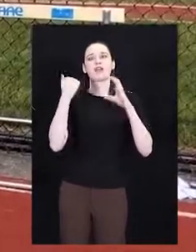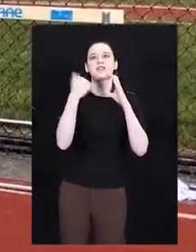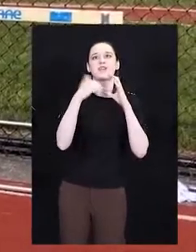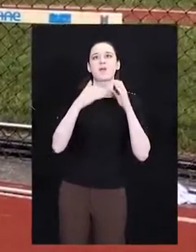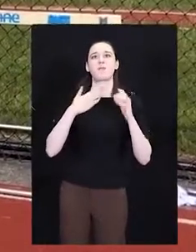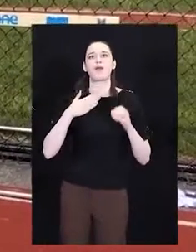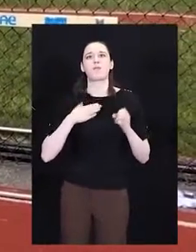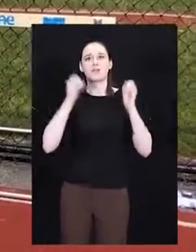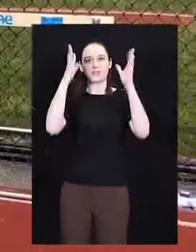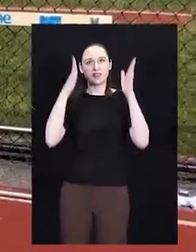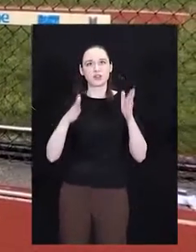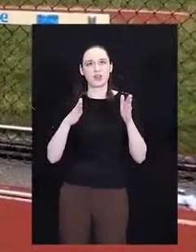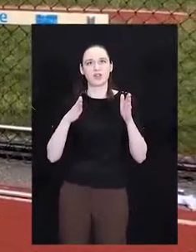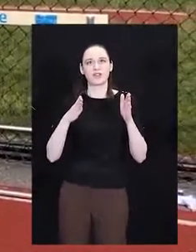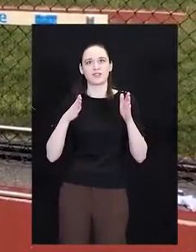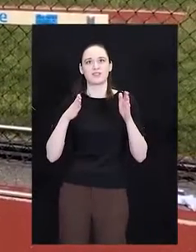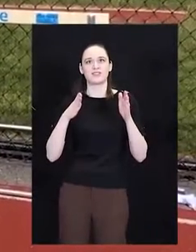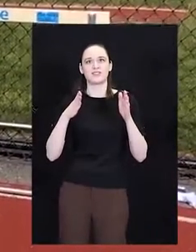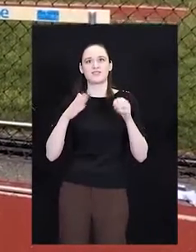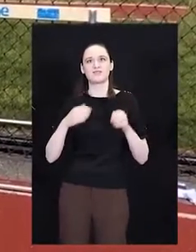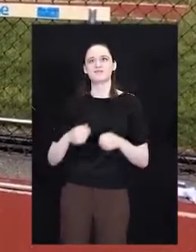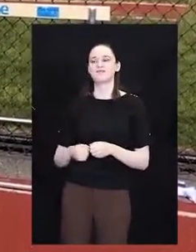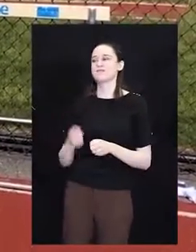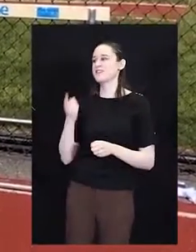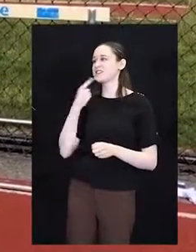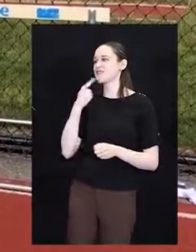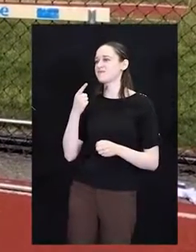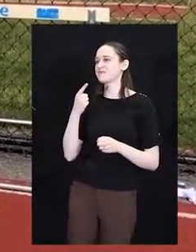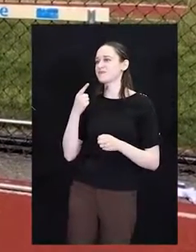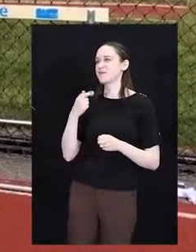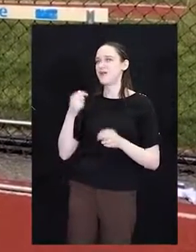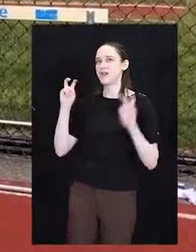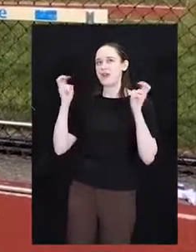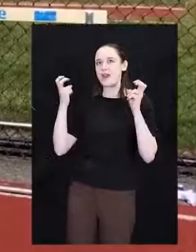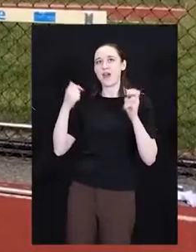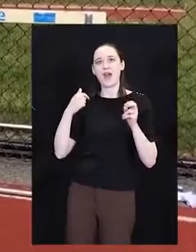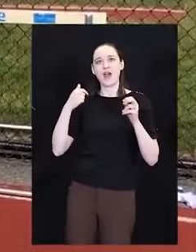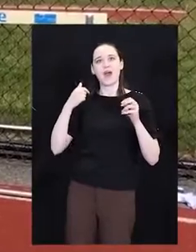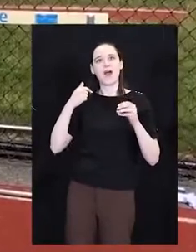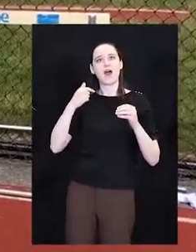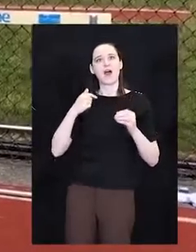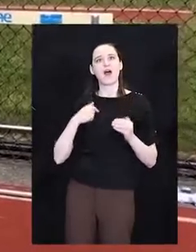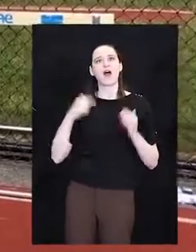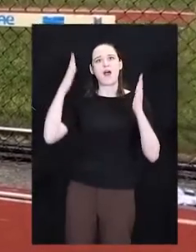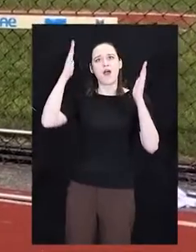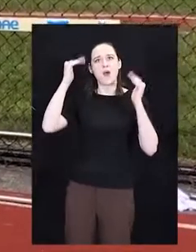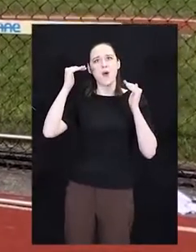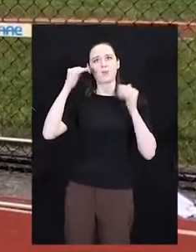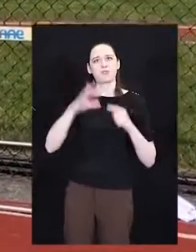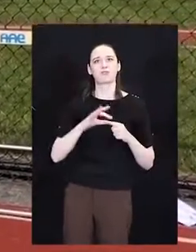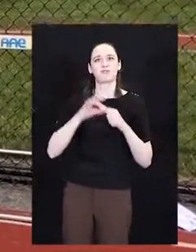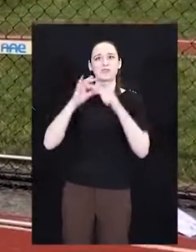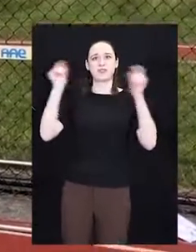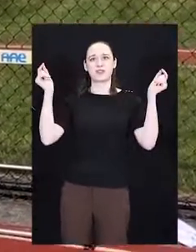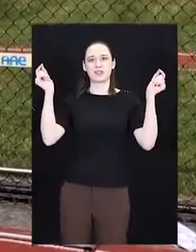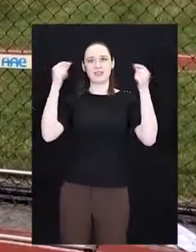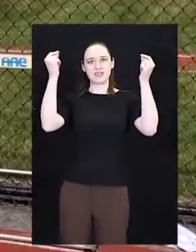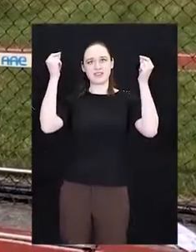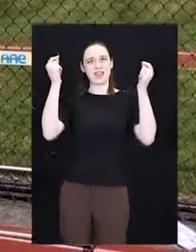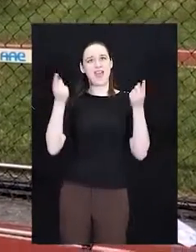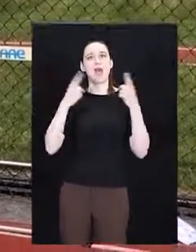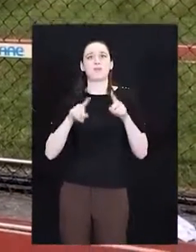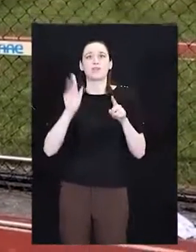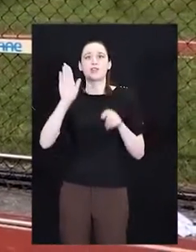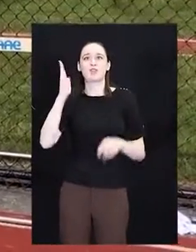my 5th grade teacher after I realized we would not be having an elementary school walkthrough. In his email, he said, "I hope Karma delivers some extra